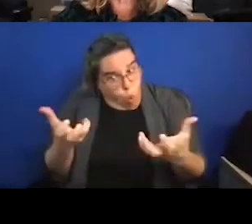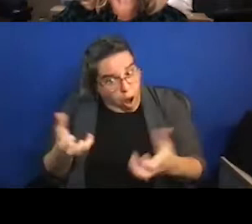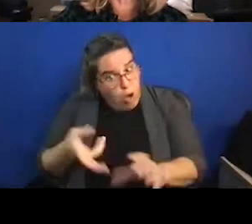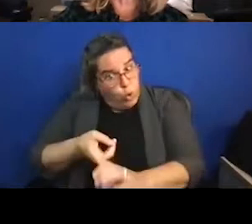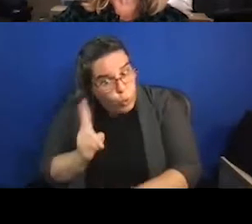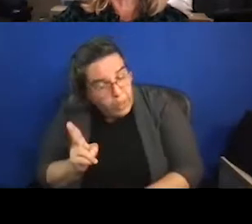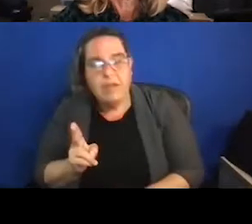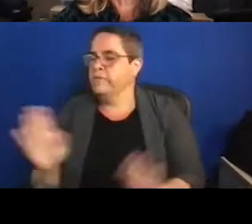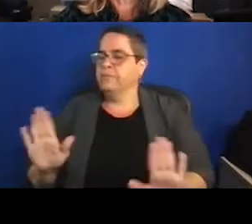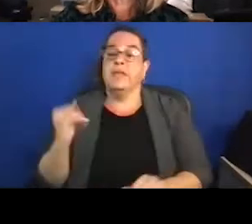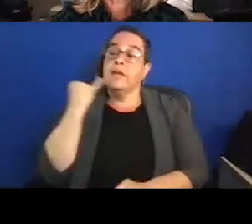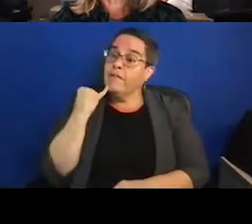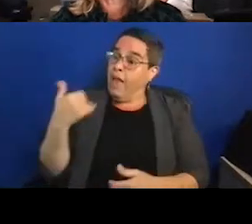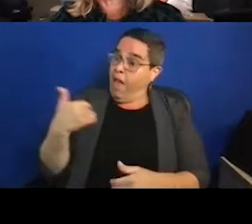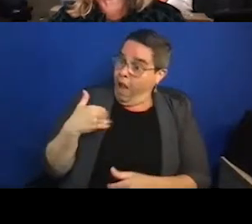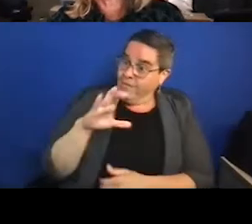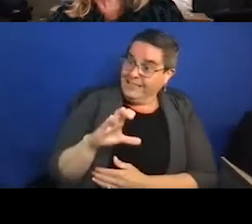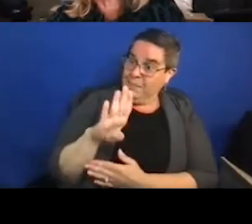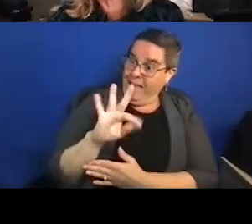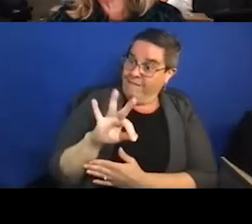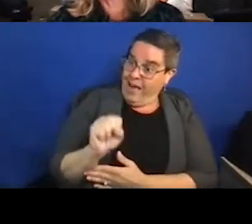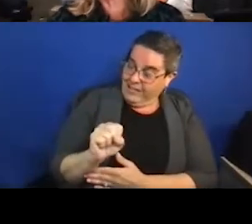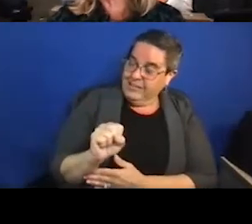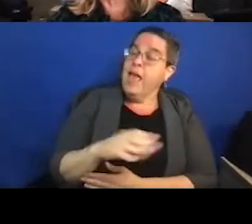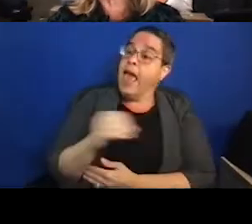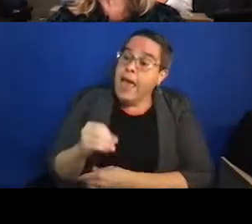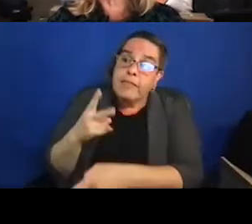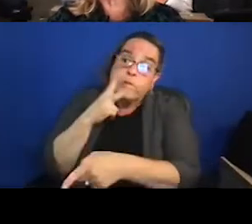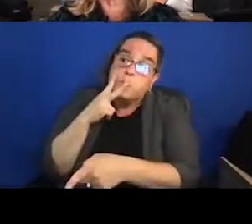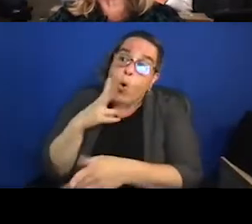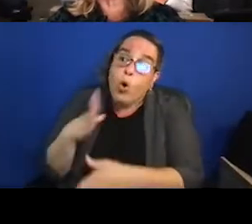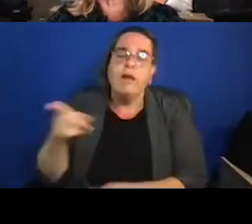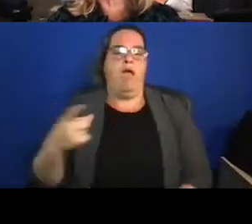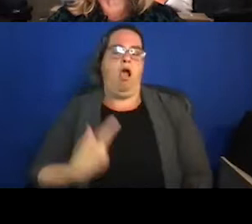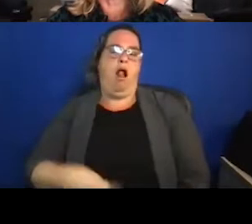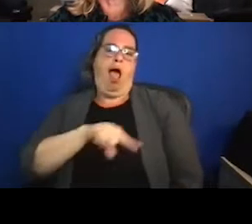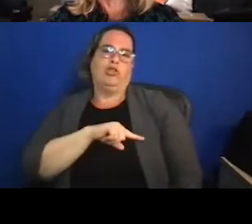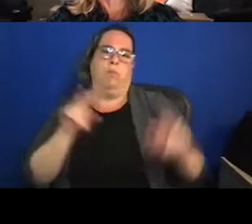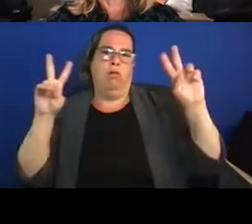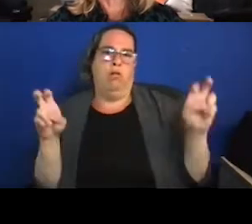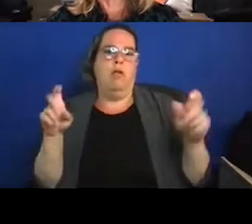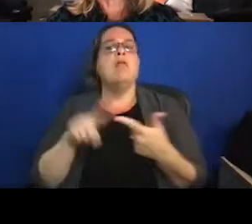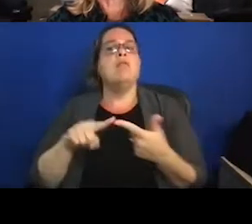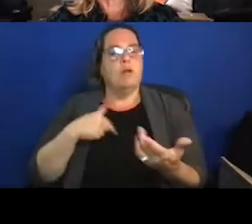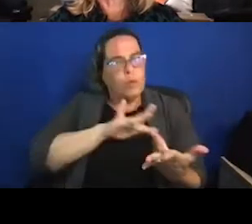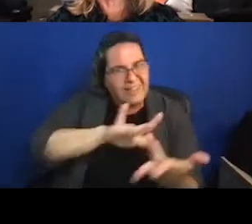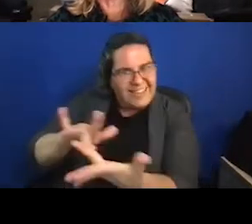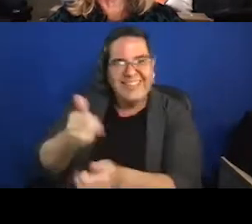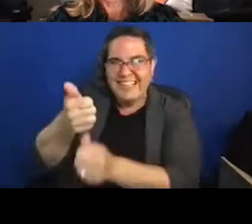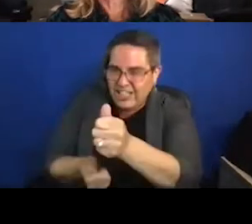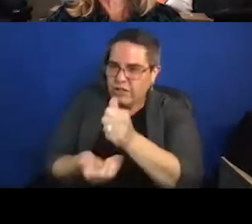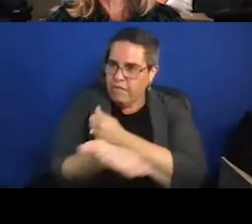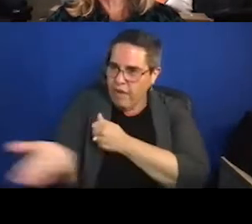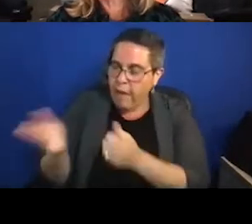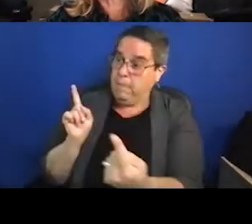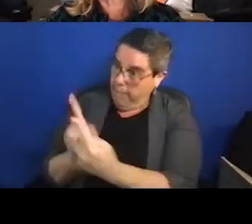DMH from Bacove-Vinfen, who smoked tobacco. So they didn't need to want to quit. They didn't need to ask